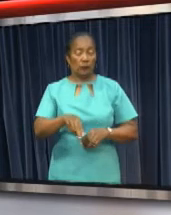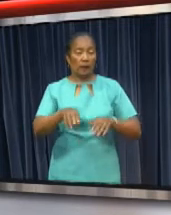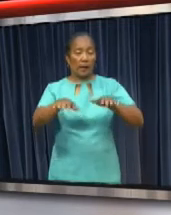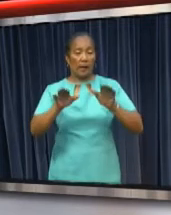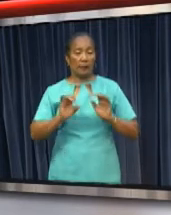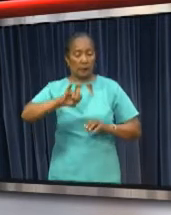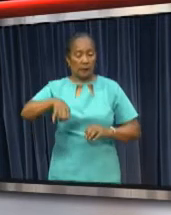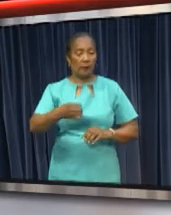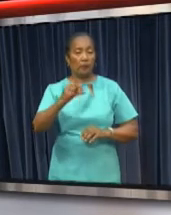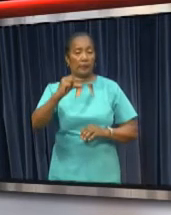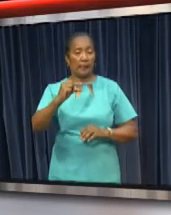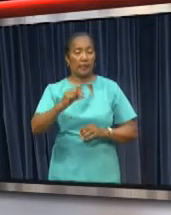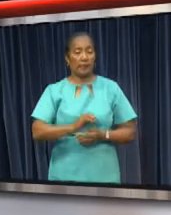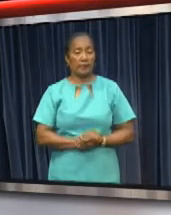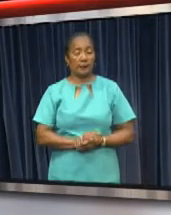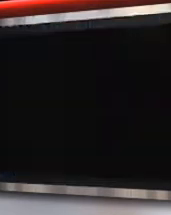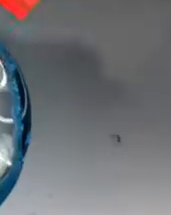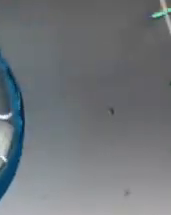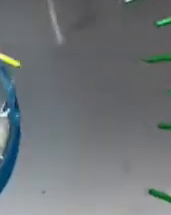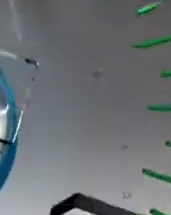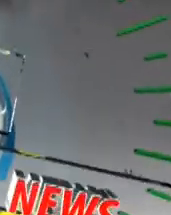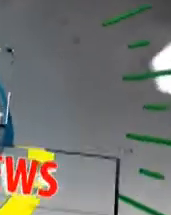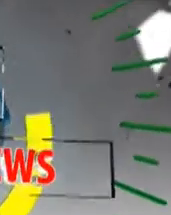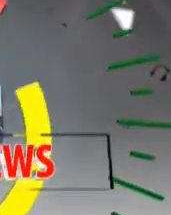in Suriname, he added.